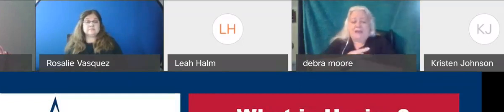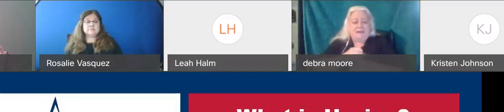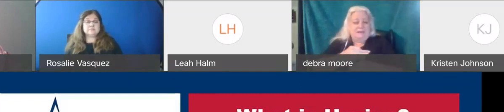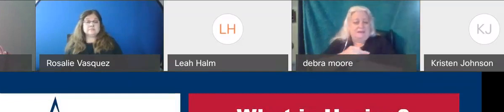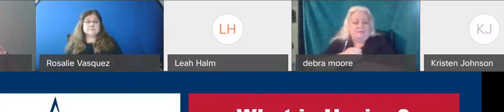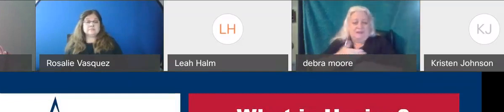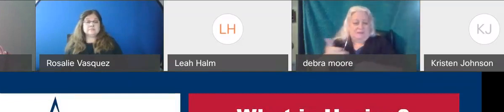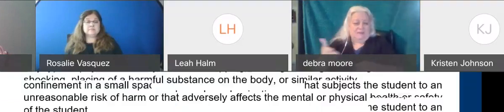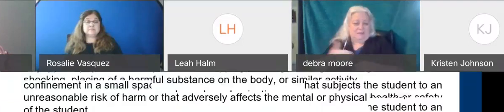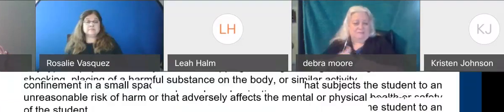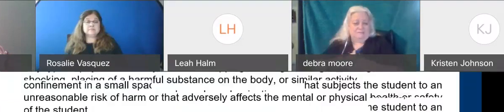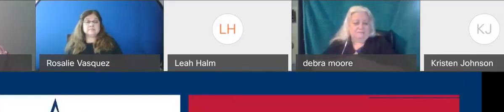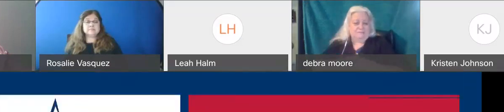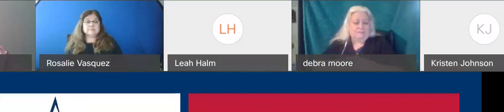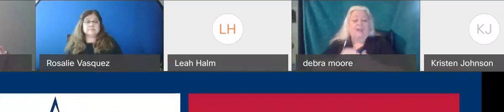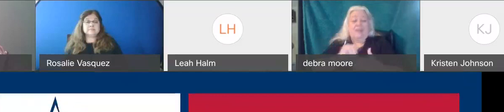hazing.